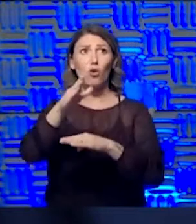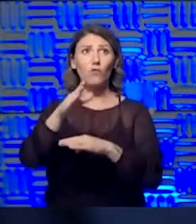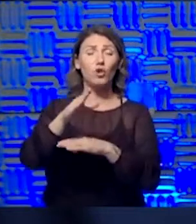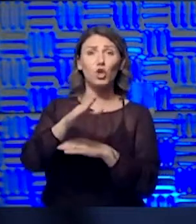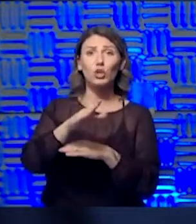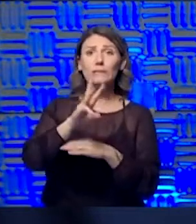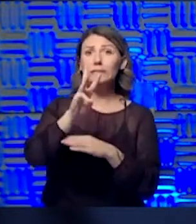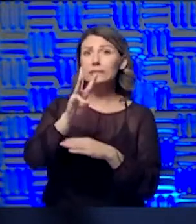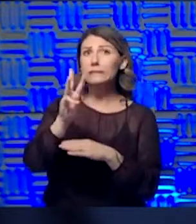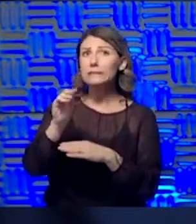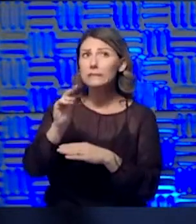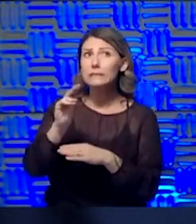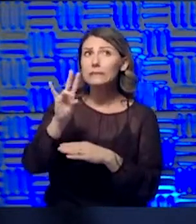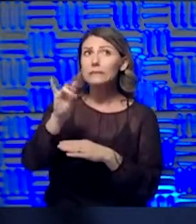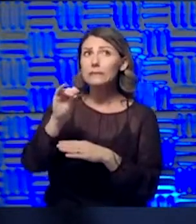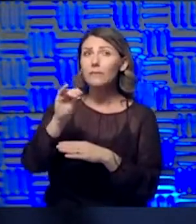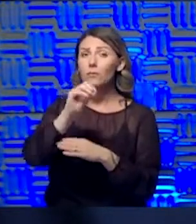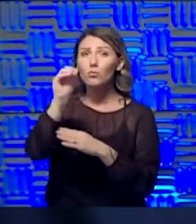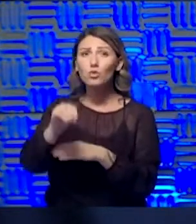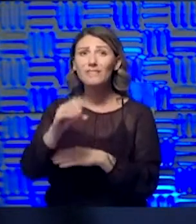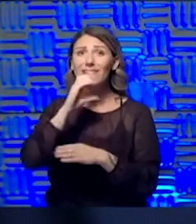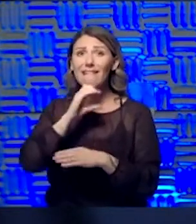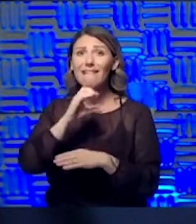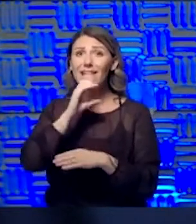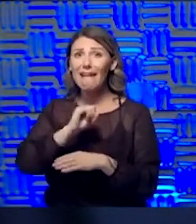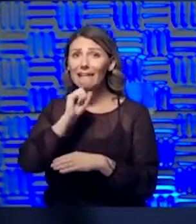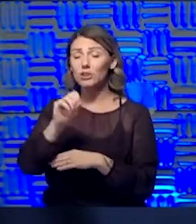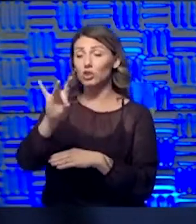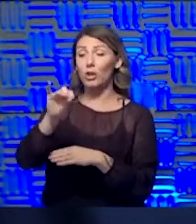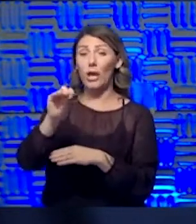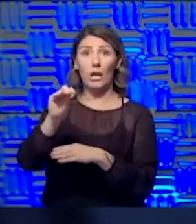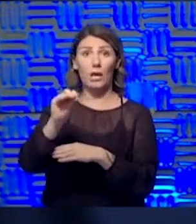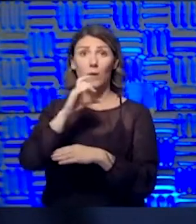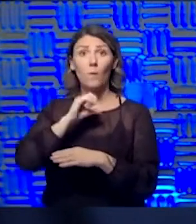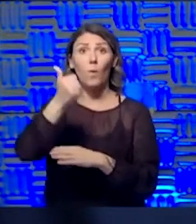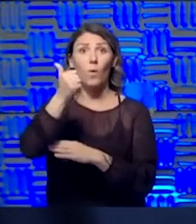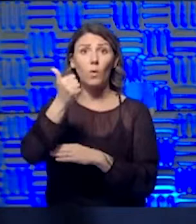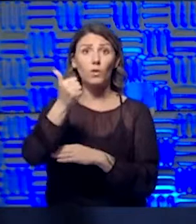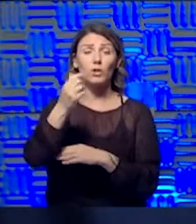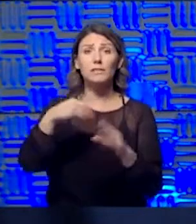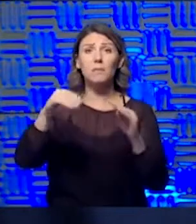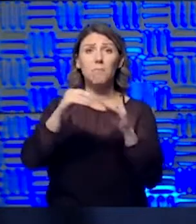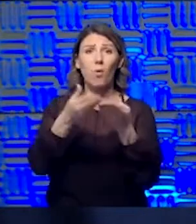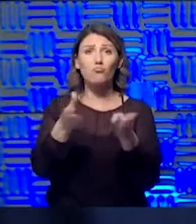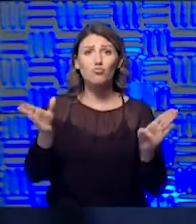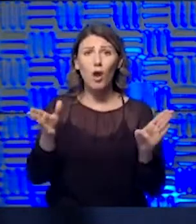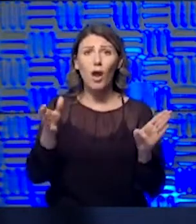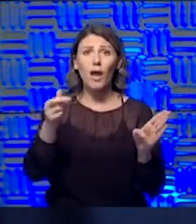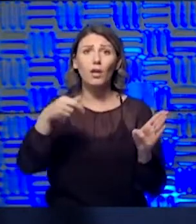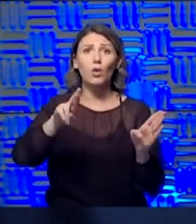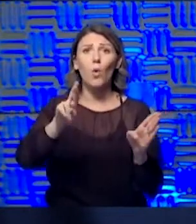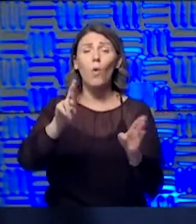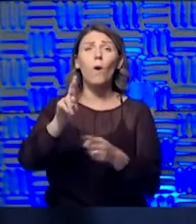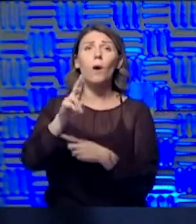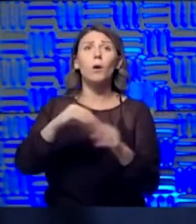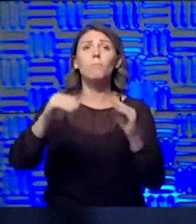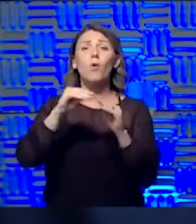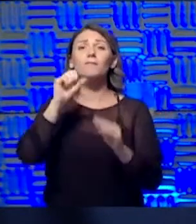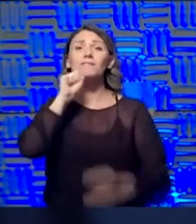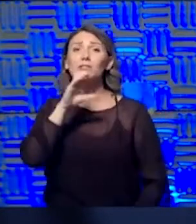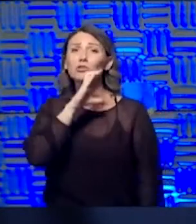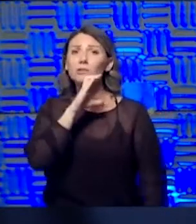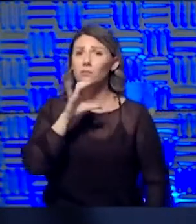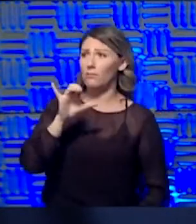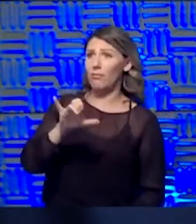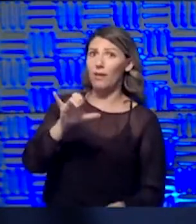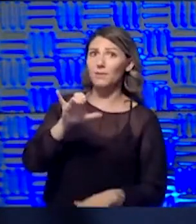and over, do we have now a broad public health crisis, or are we looking at a geriatric health crisis? Oh, that's a